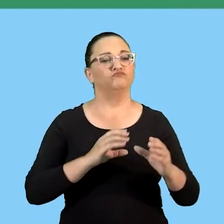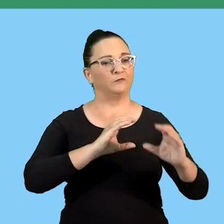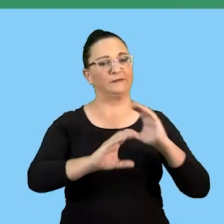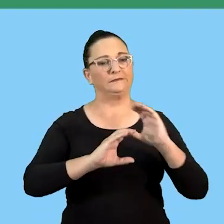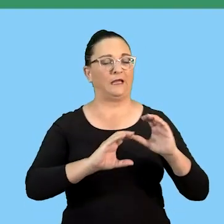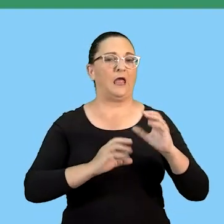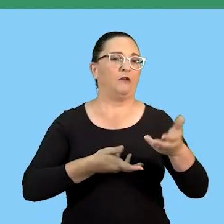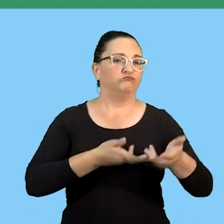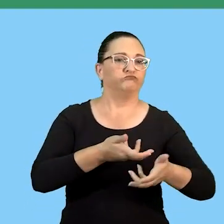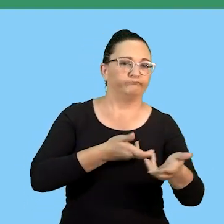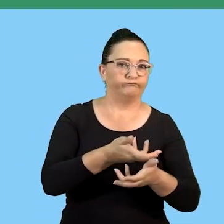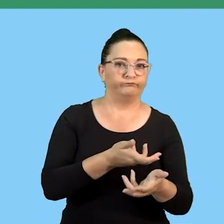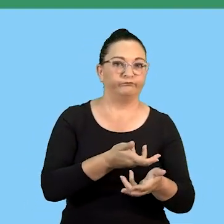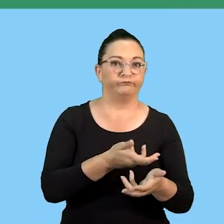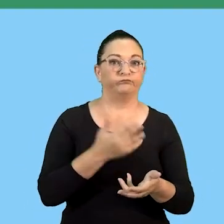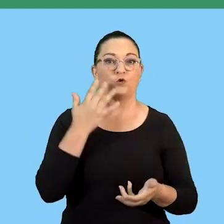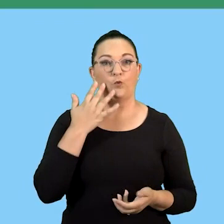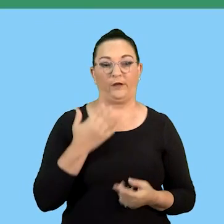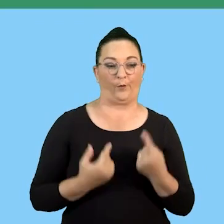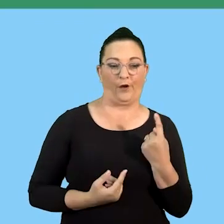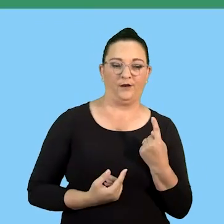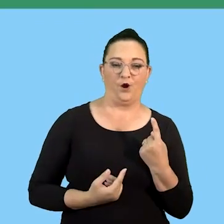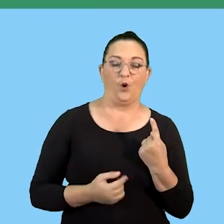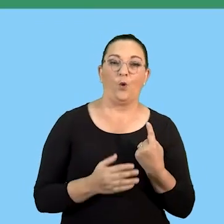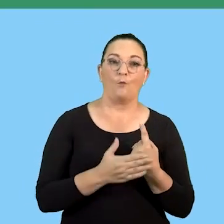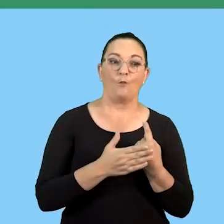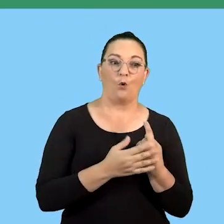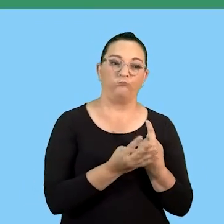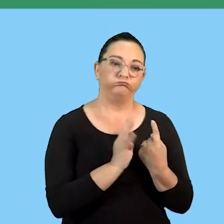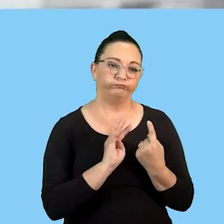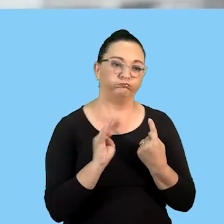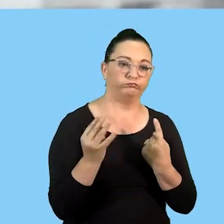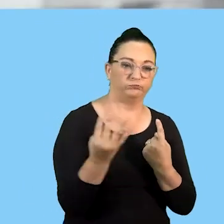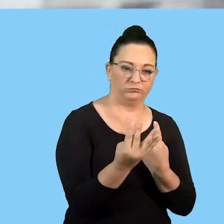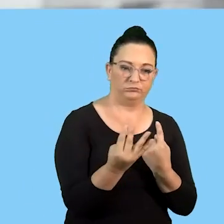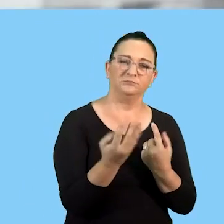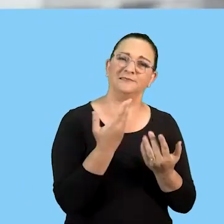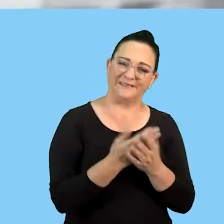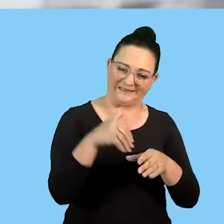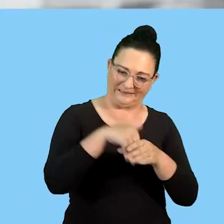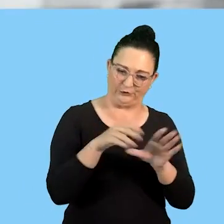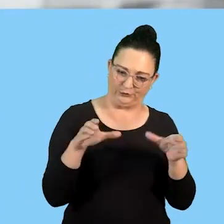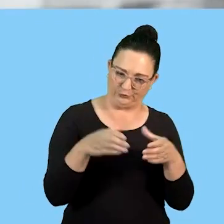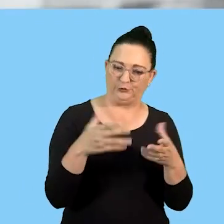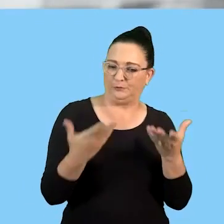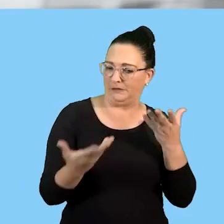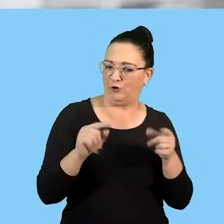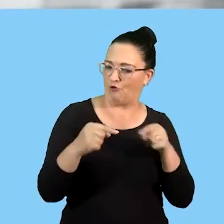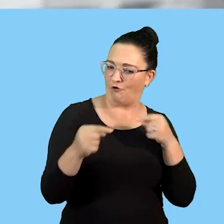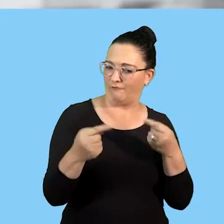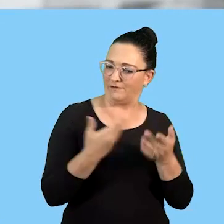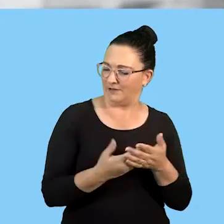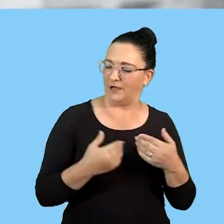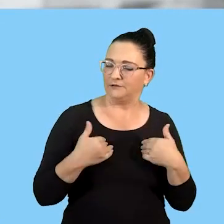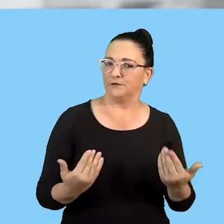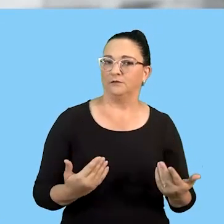there's more than one person in a group or in a team or in the workplace, there's bound to be conflict. And remember, I did say